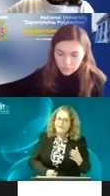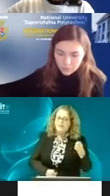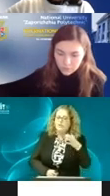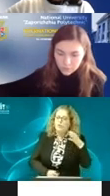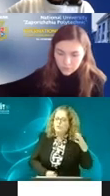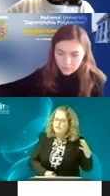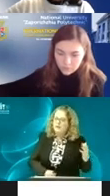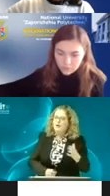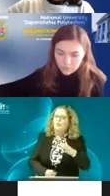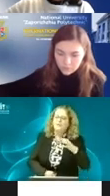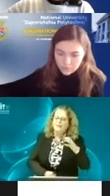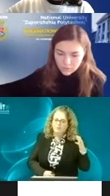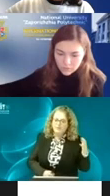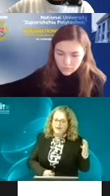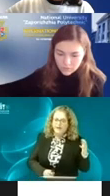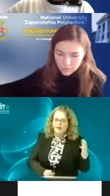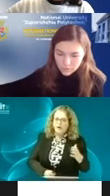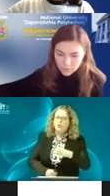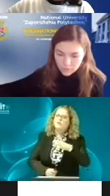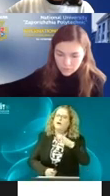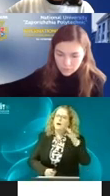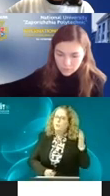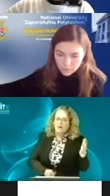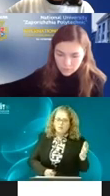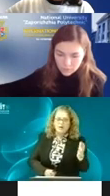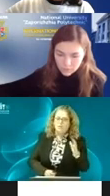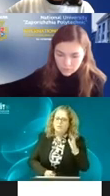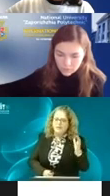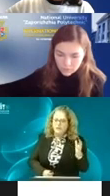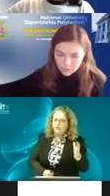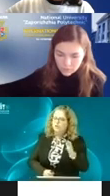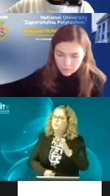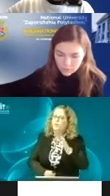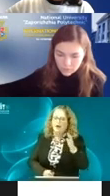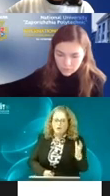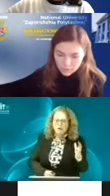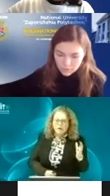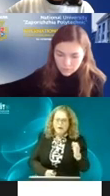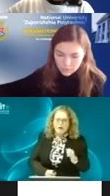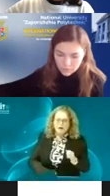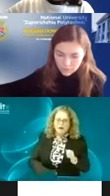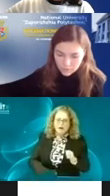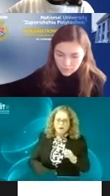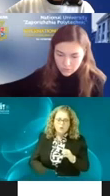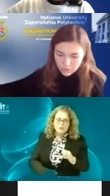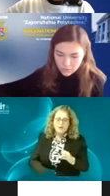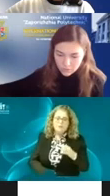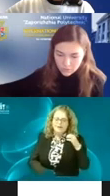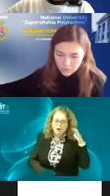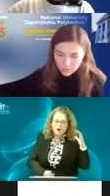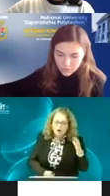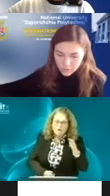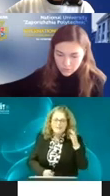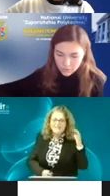environment? Is it noisy? What time of day? What are, we can do that through sensors, through other clues.